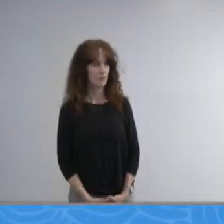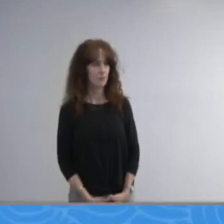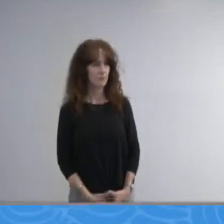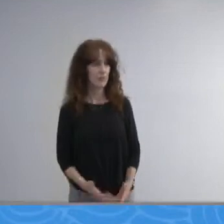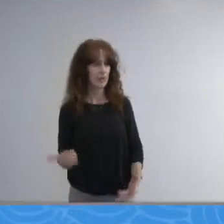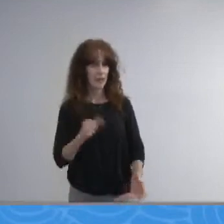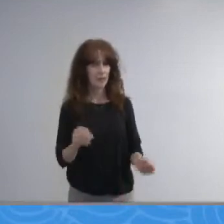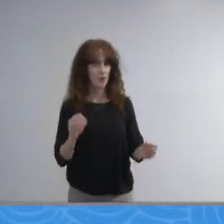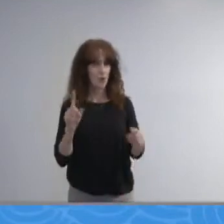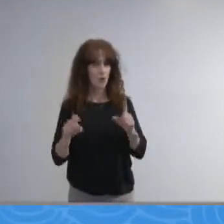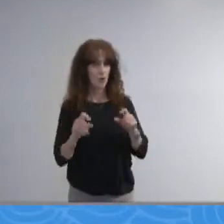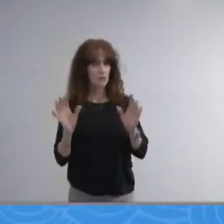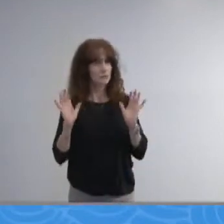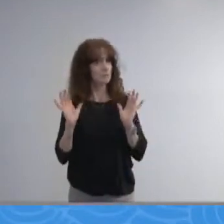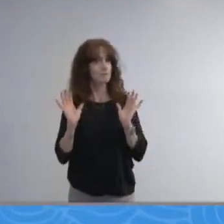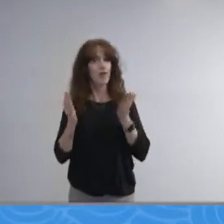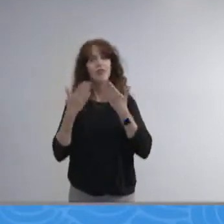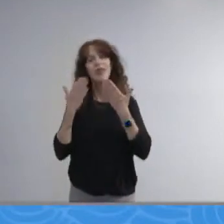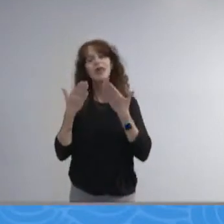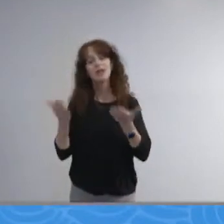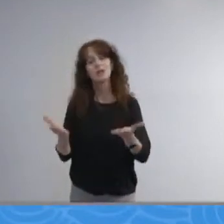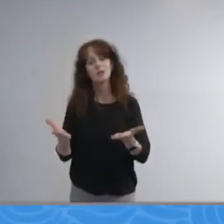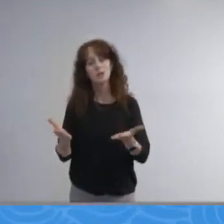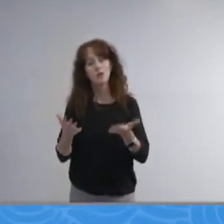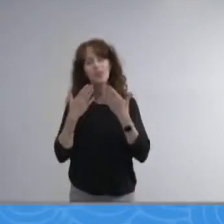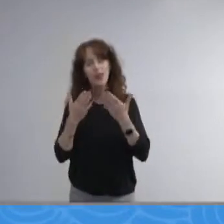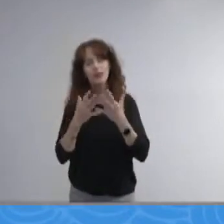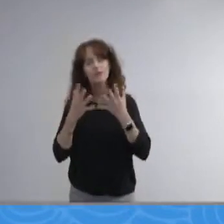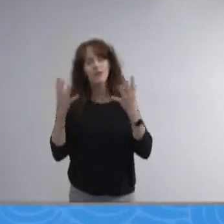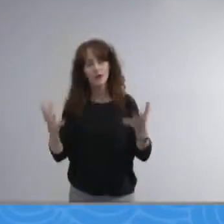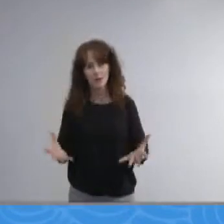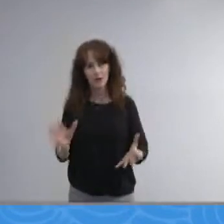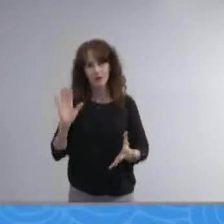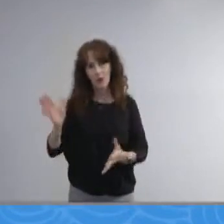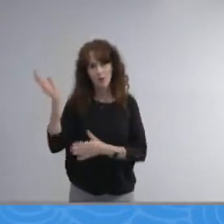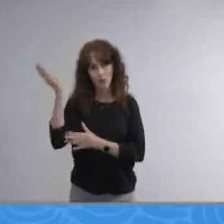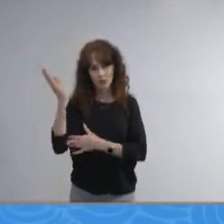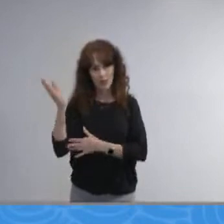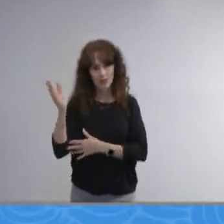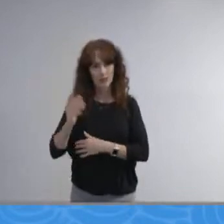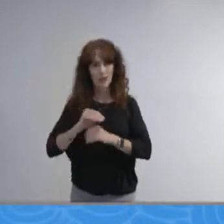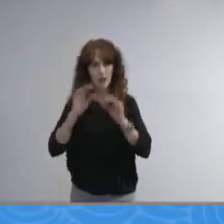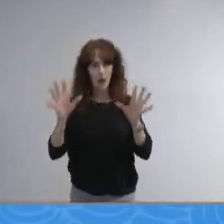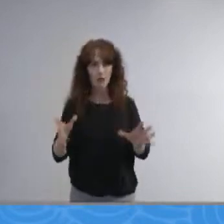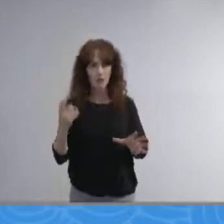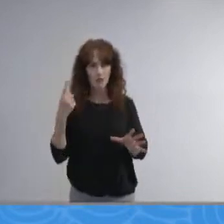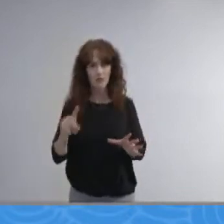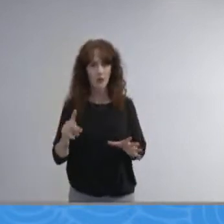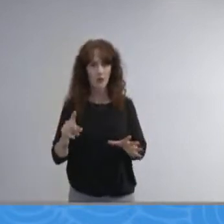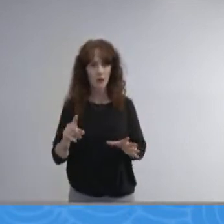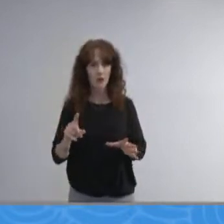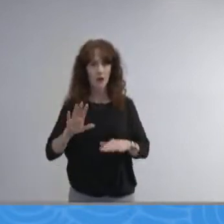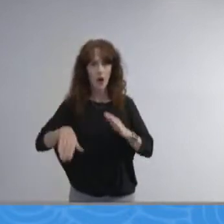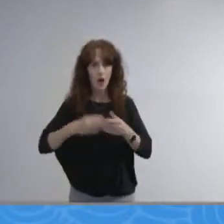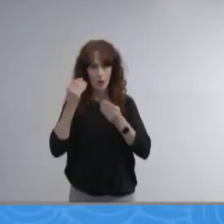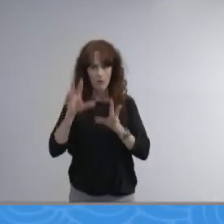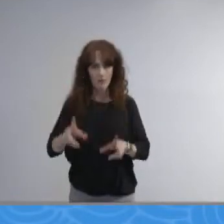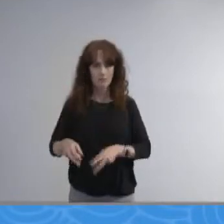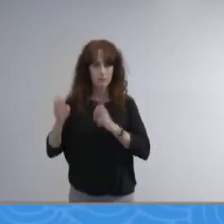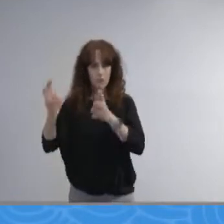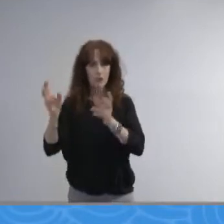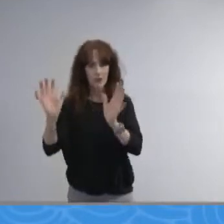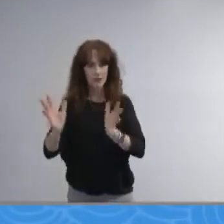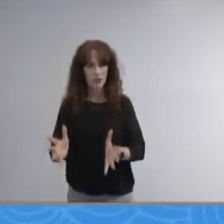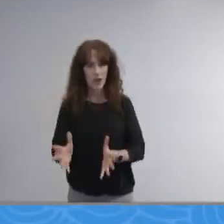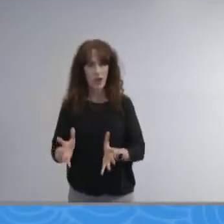more questions for you, Diana. Thank you very much for your presentations, and obviously for putting all your information on the chat